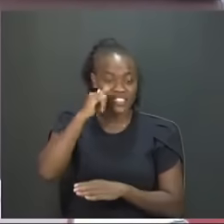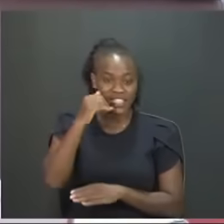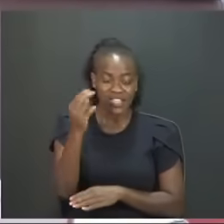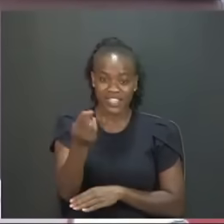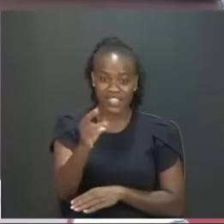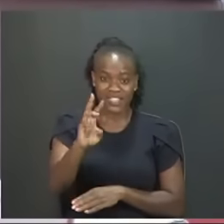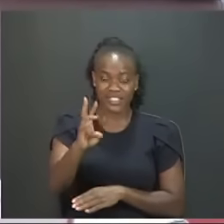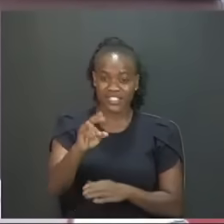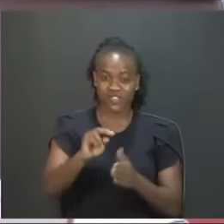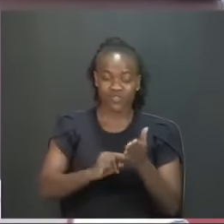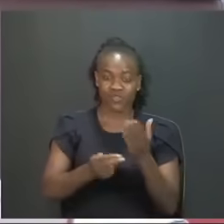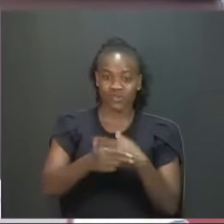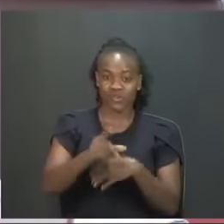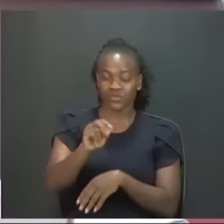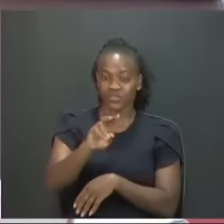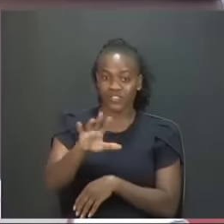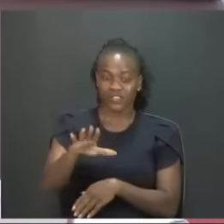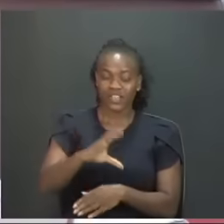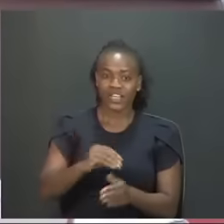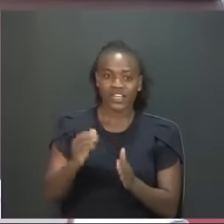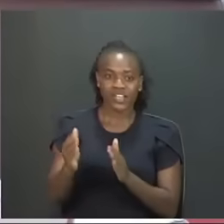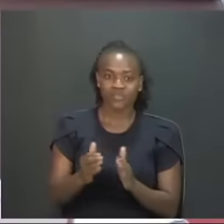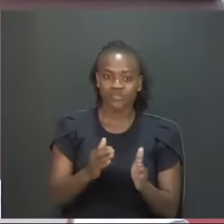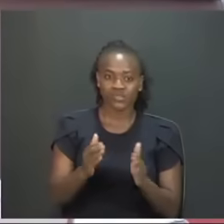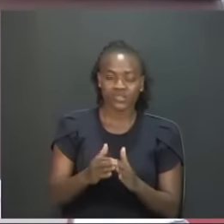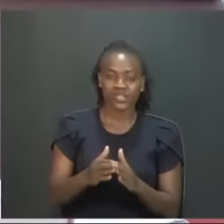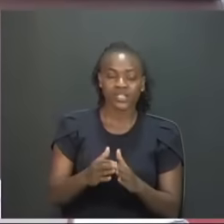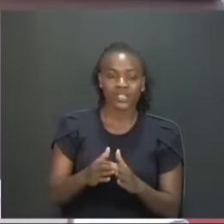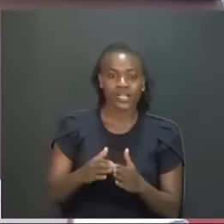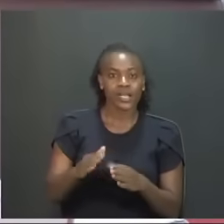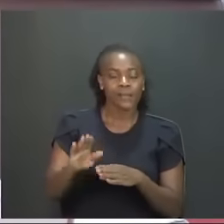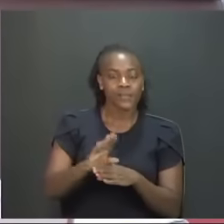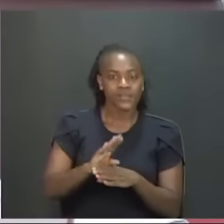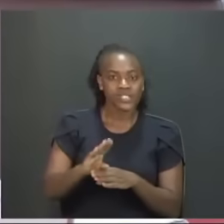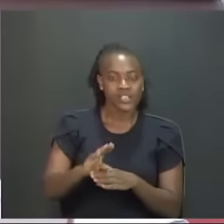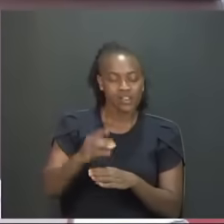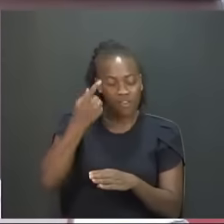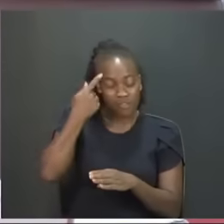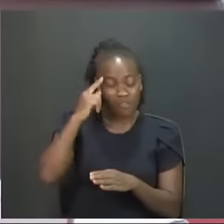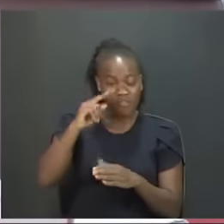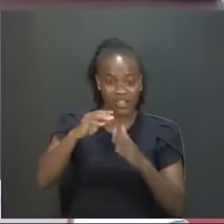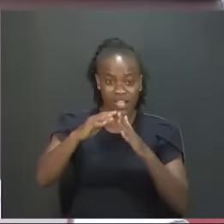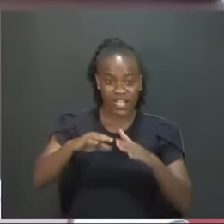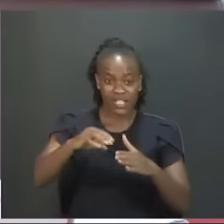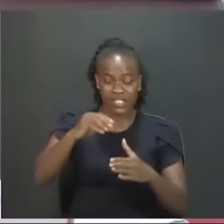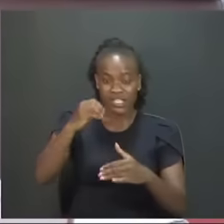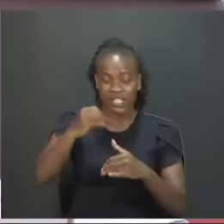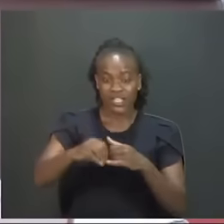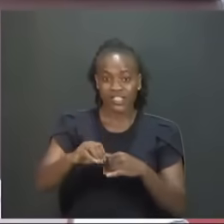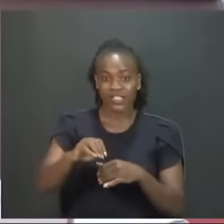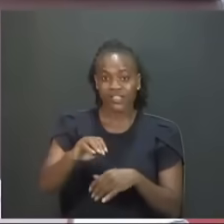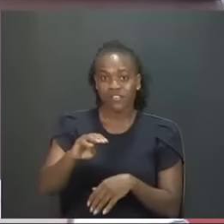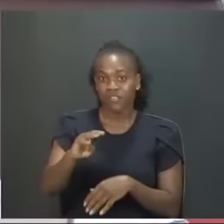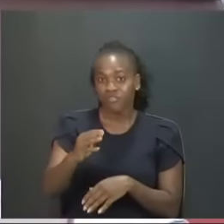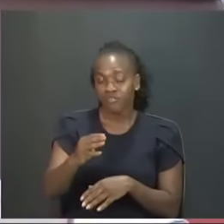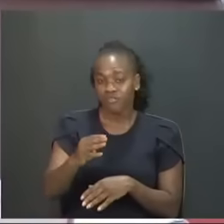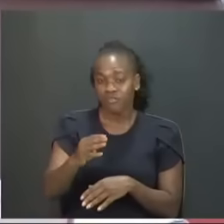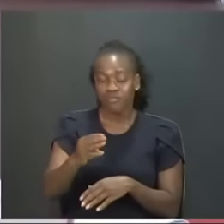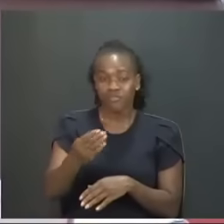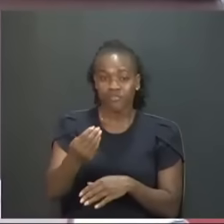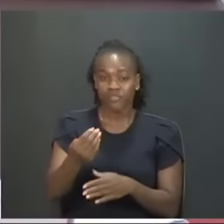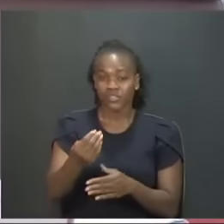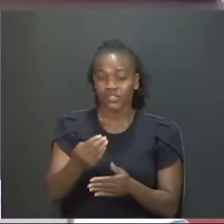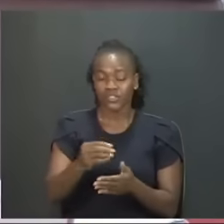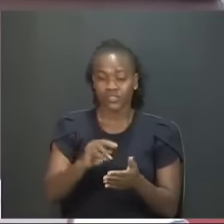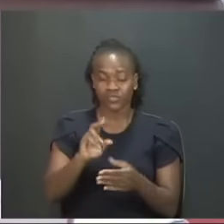November 2025, and arranged the business of the House for the 4th week ending 14 November 2025. Mr. Speaker, the